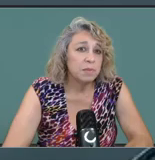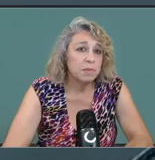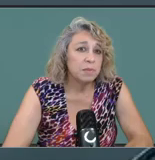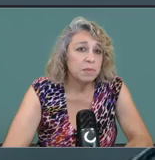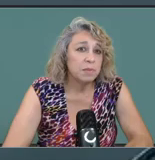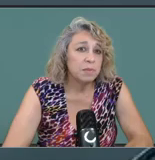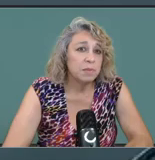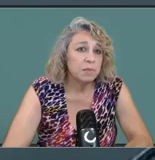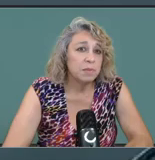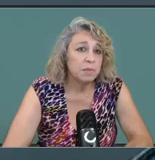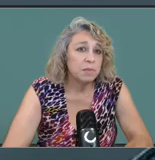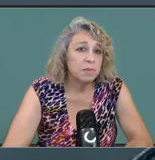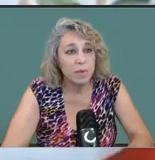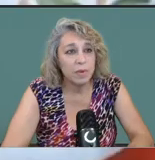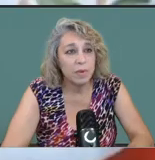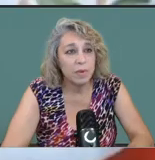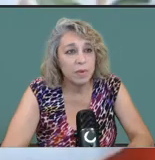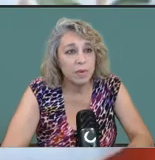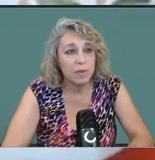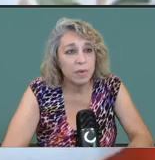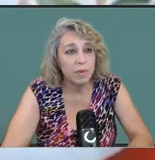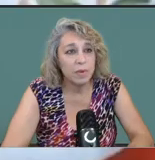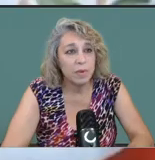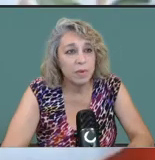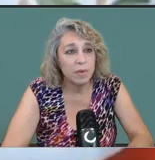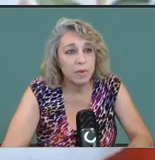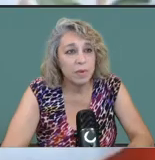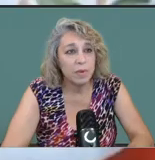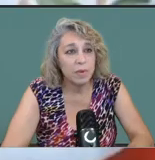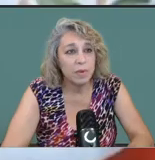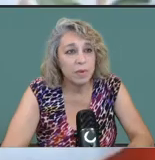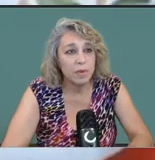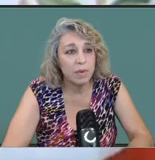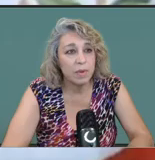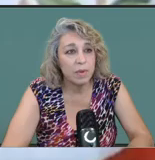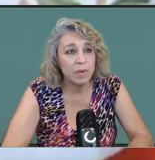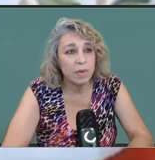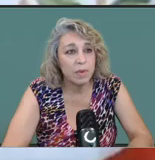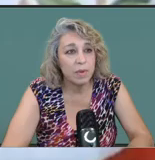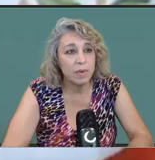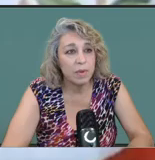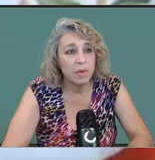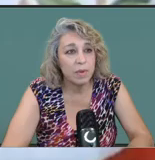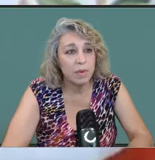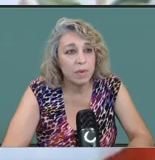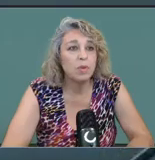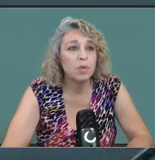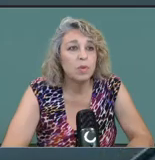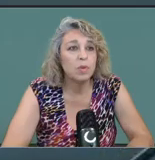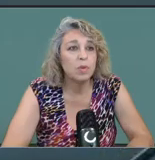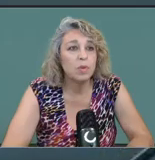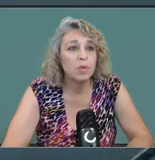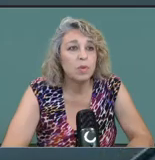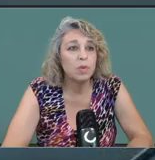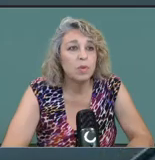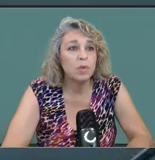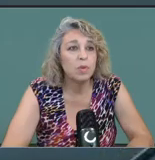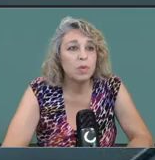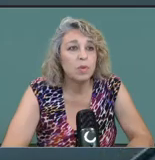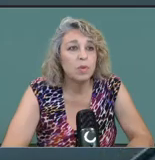presented an initiative to reform article two need of the Constitution which will it will be